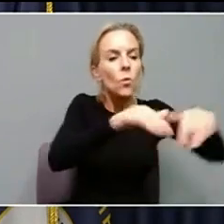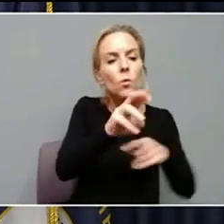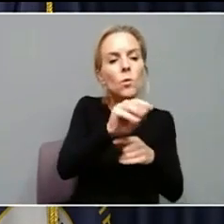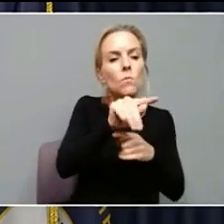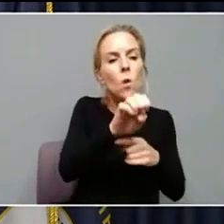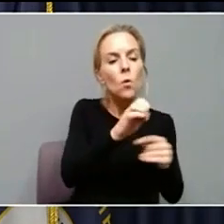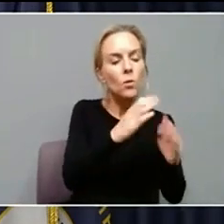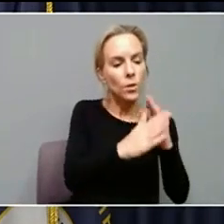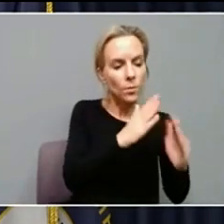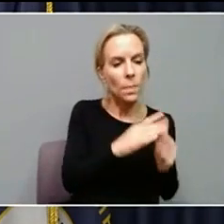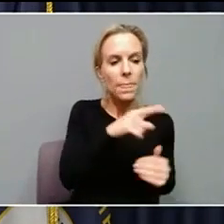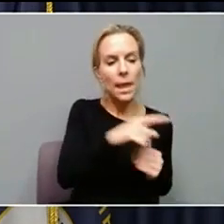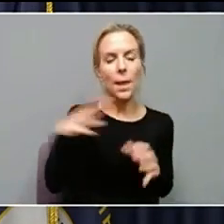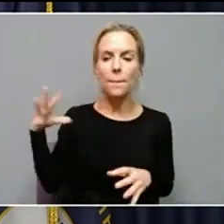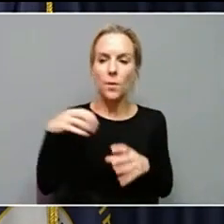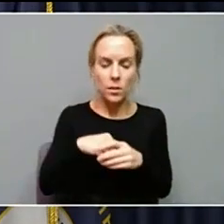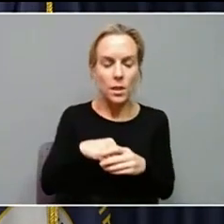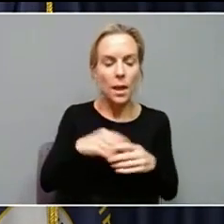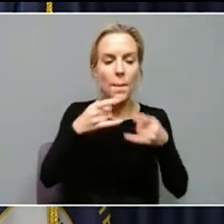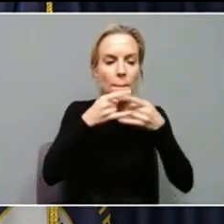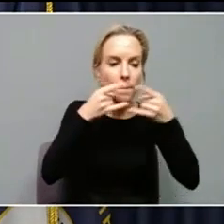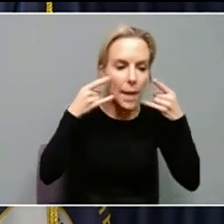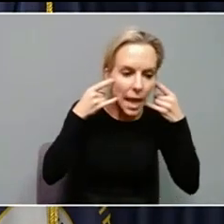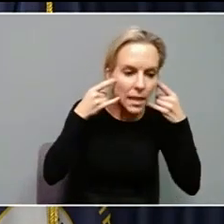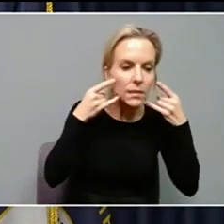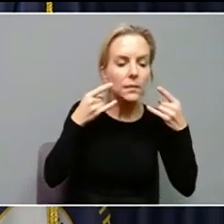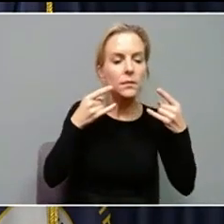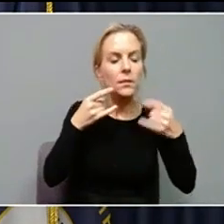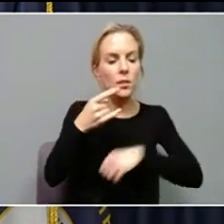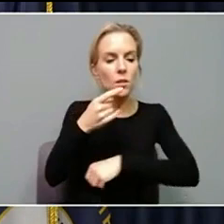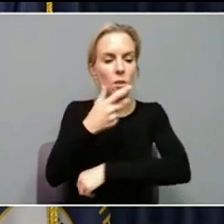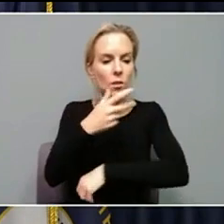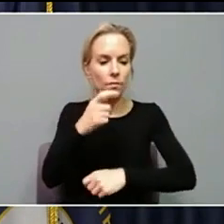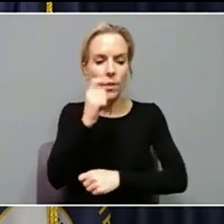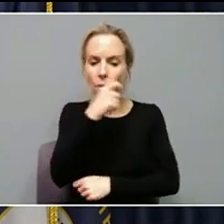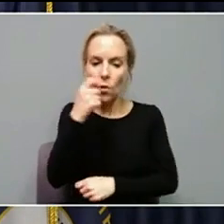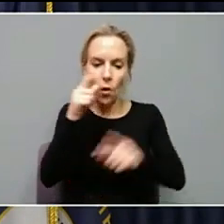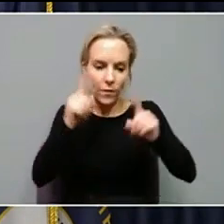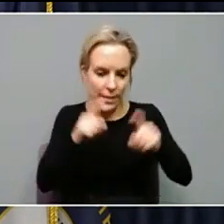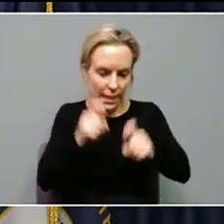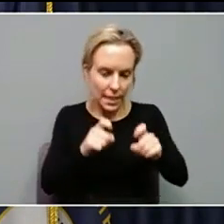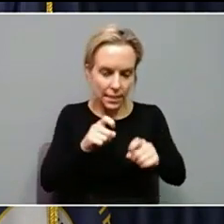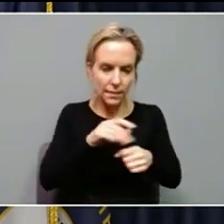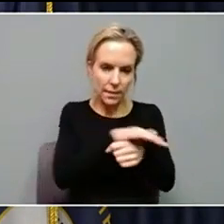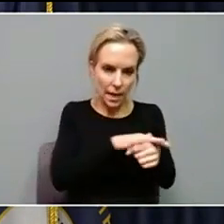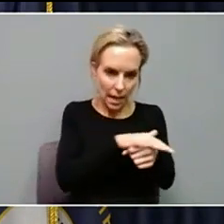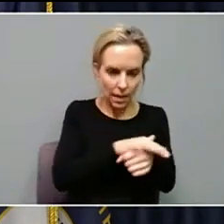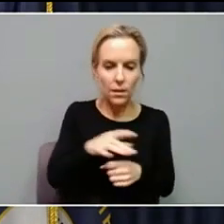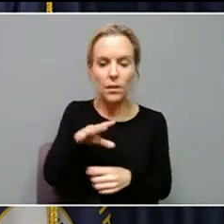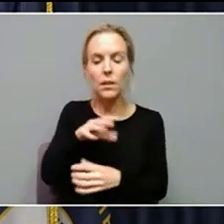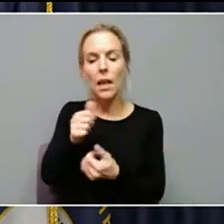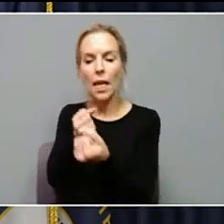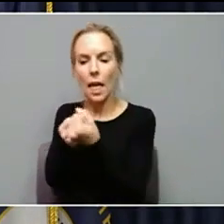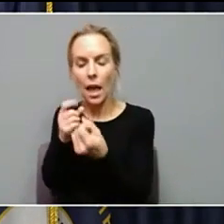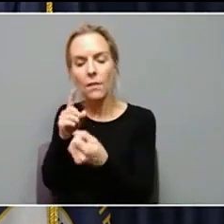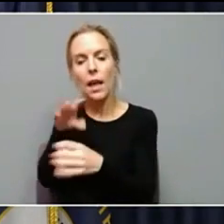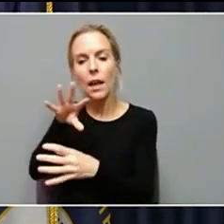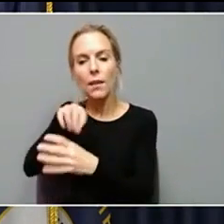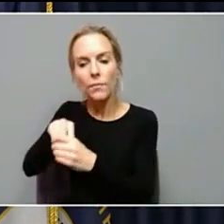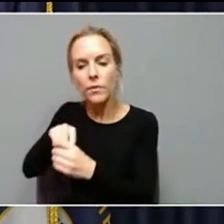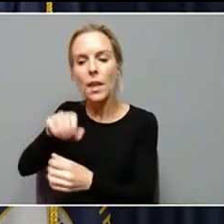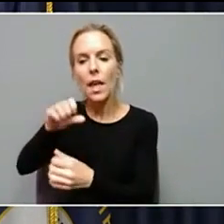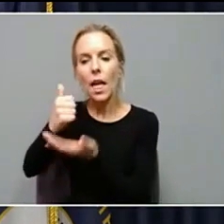mass COVID testing and vaccination sites, assisted in long-term healthcare facilities in local health